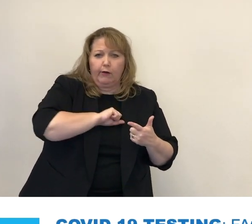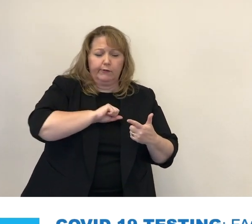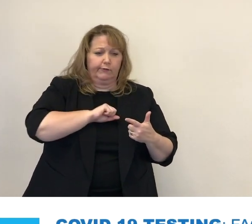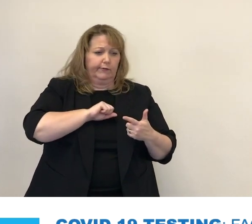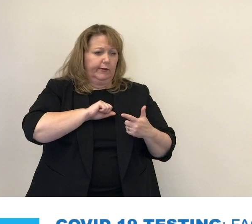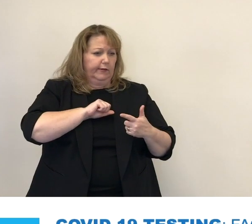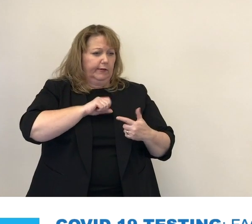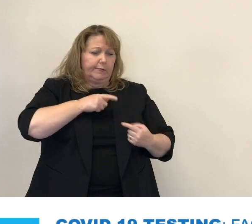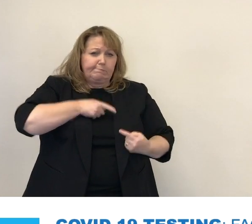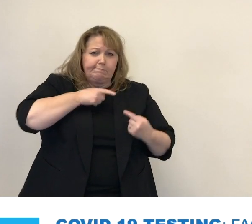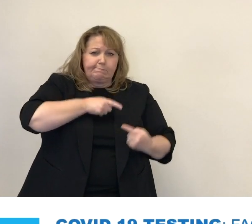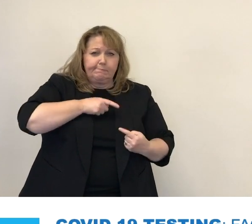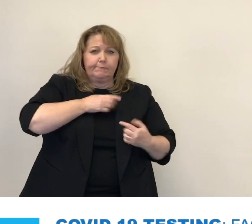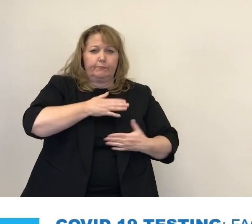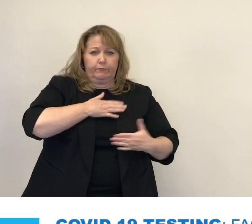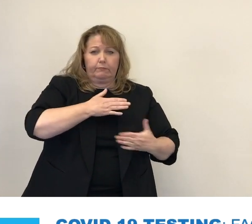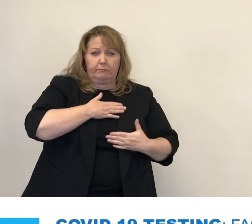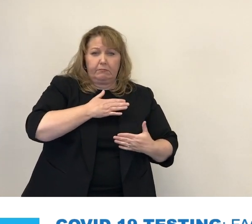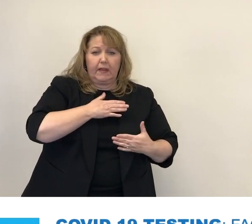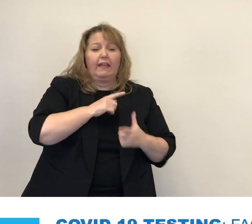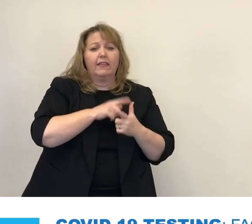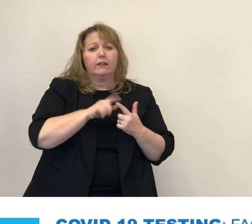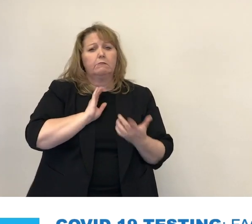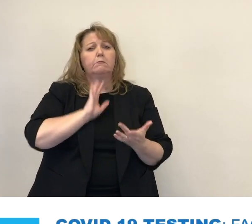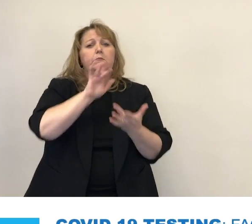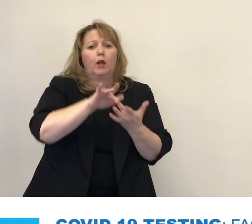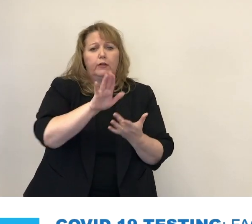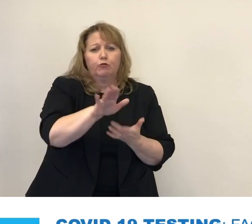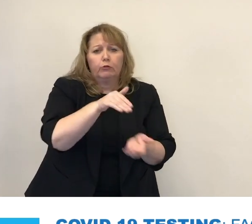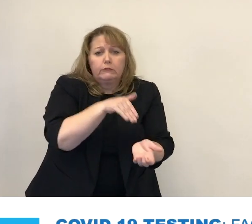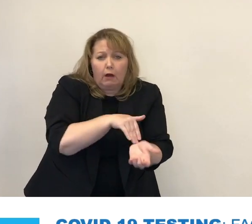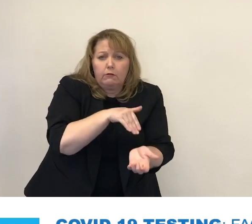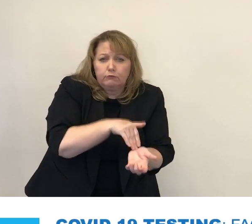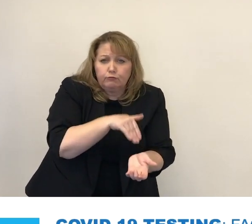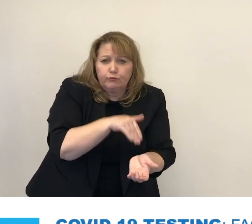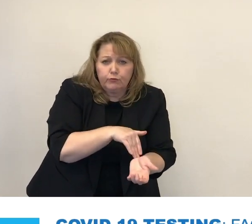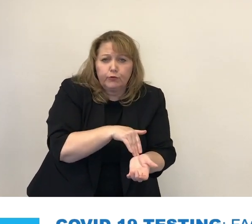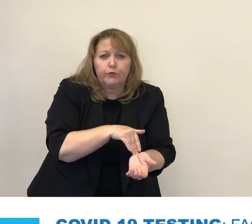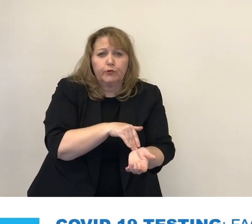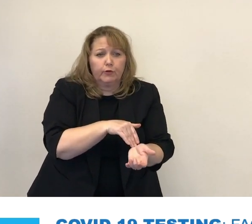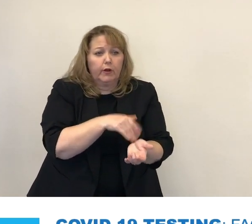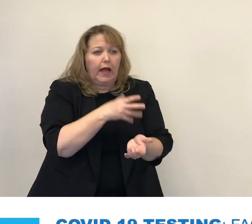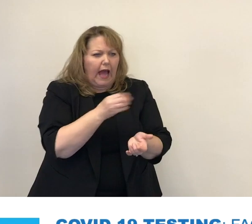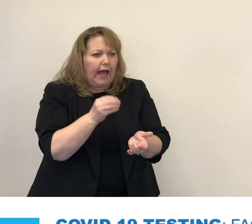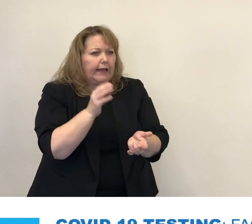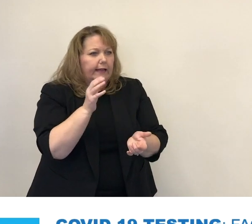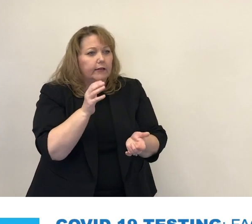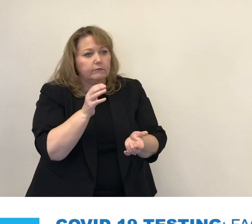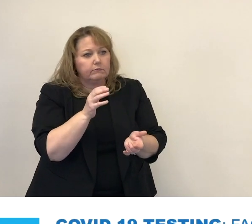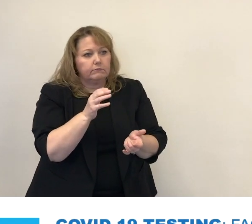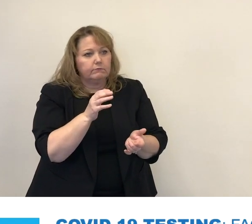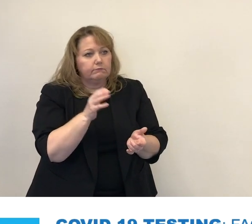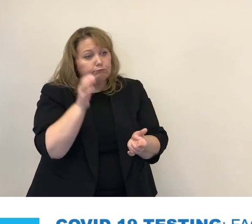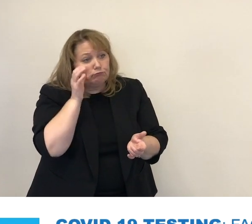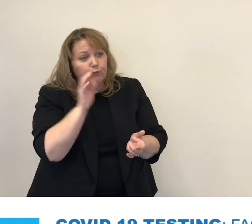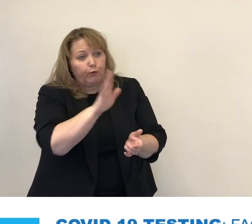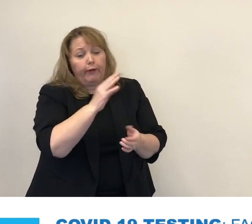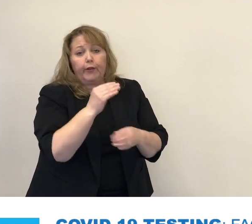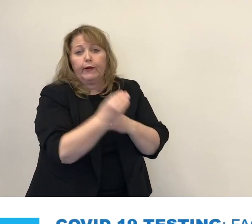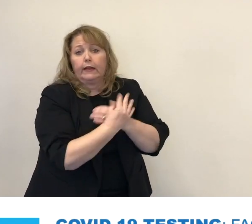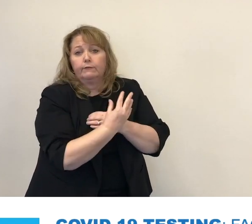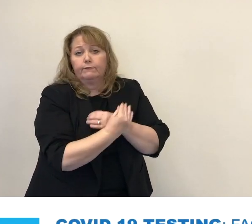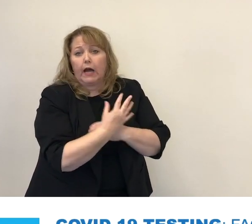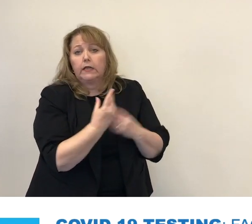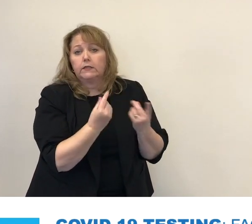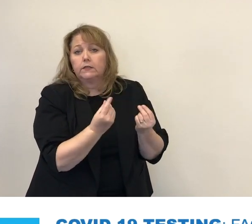should consult your healthcare provider immediately and do what your healthcare provider advises. A reminder